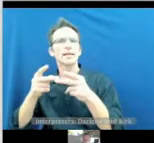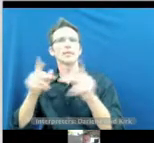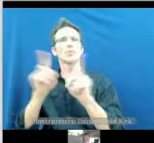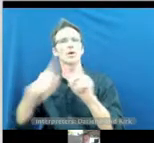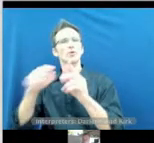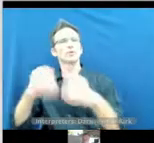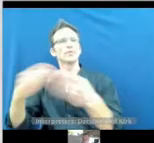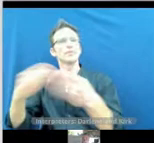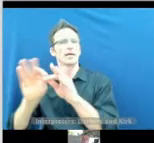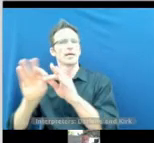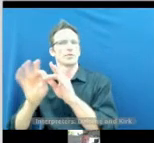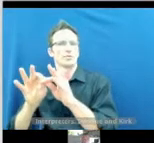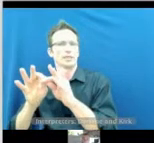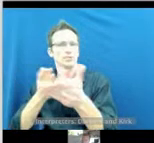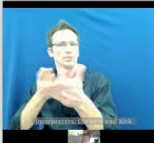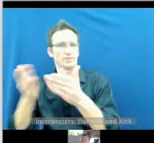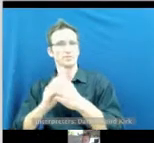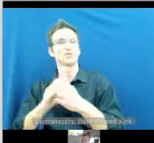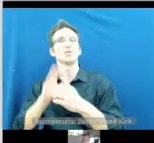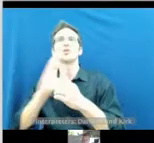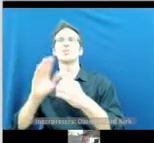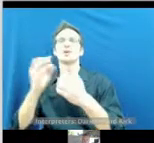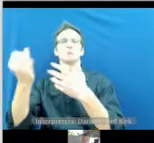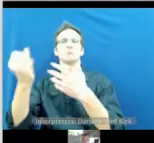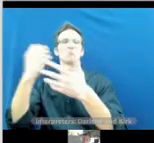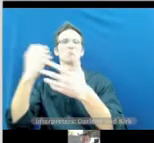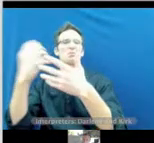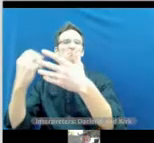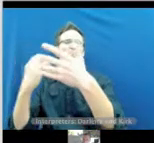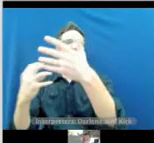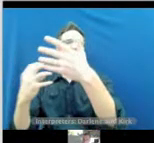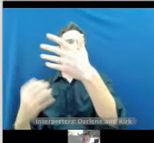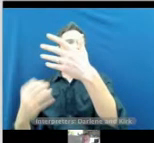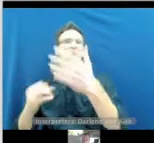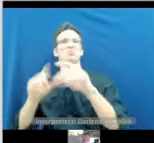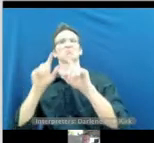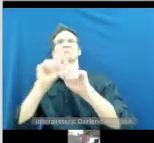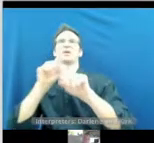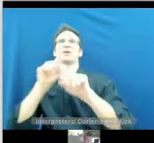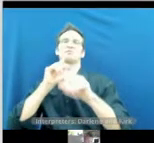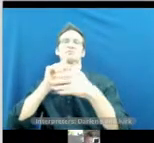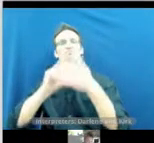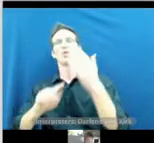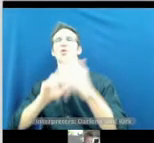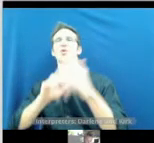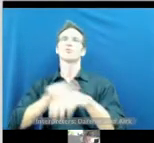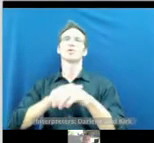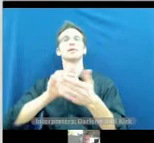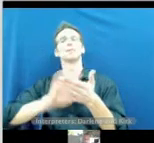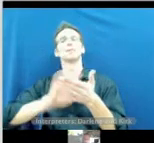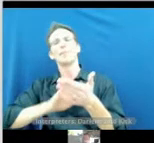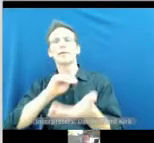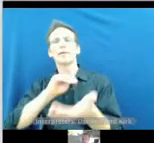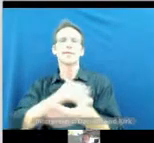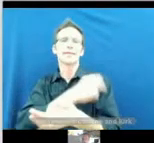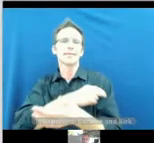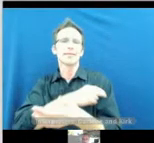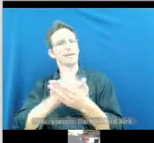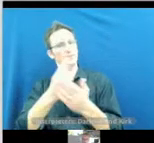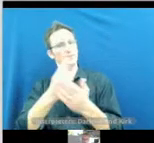provided, you get a quick list, and it rattles off the top of people's heads. You say, of course, medical is a specialized